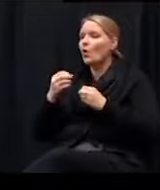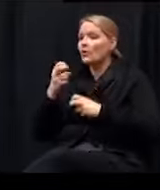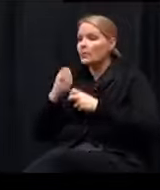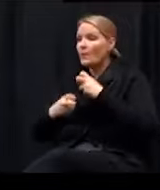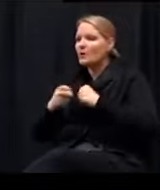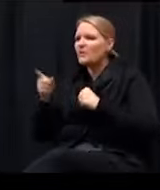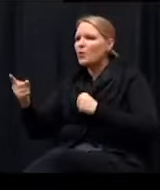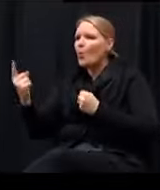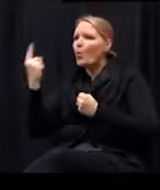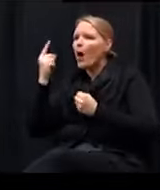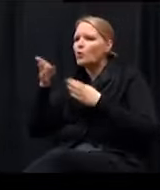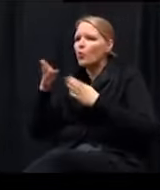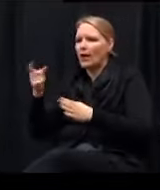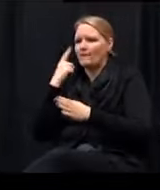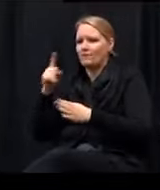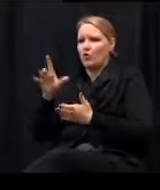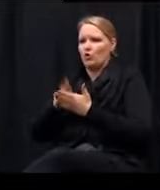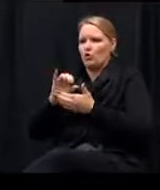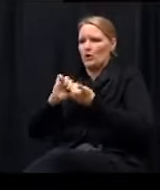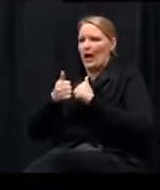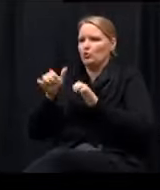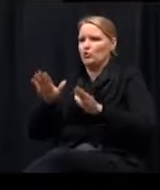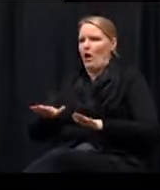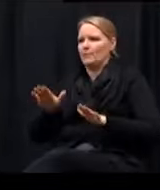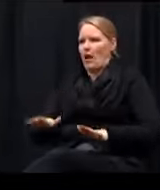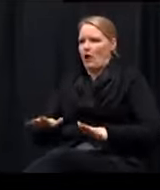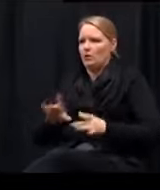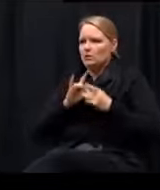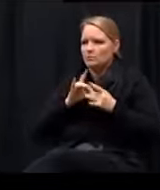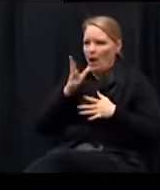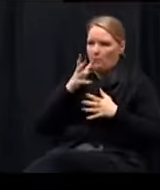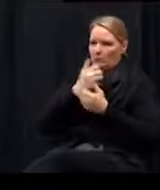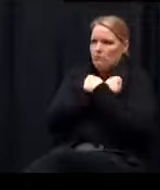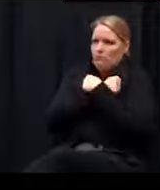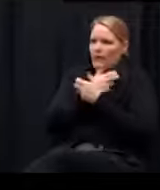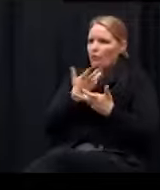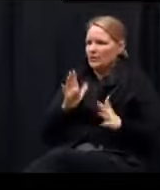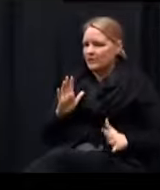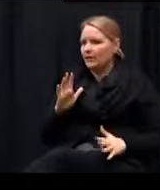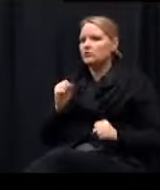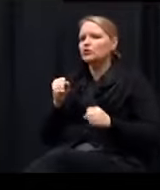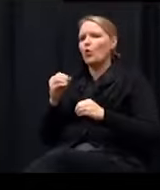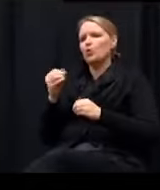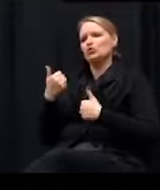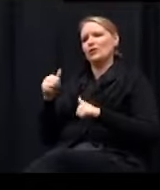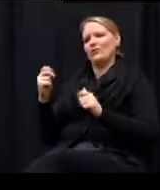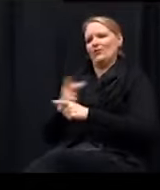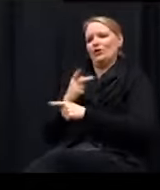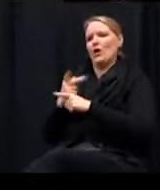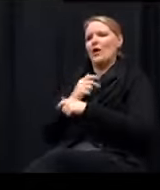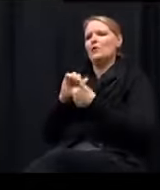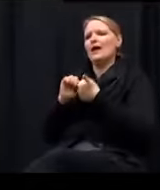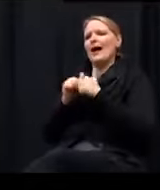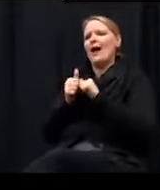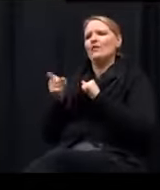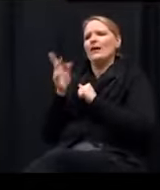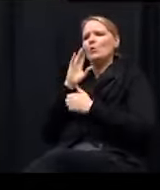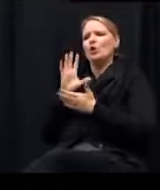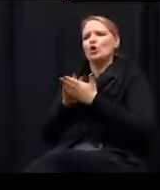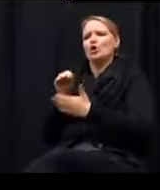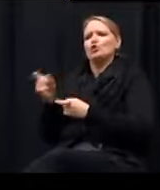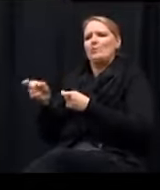the only way this child was learning how to calm down was with the mom. And so really finding out what are the ways this child is learning